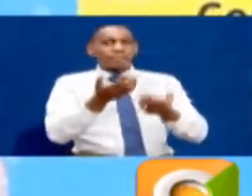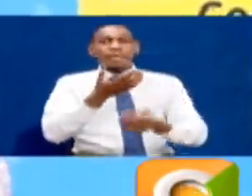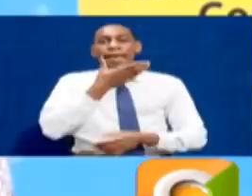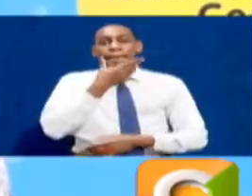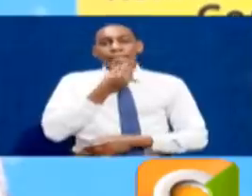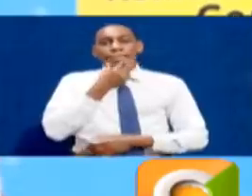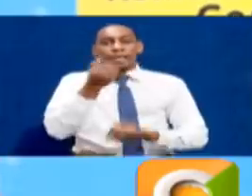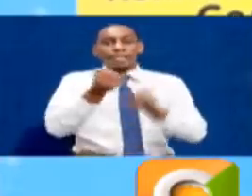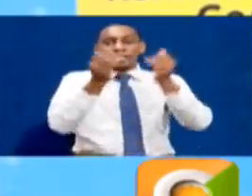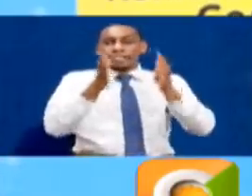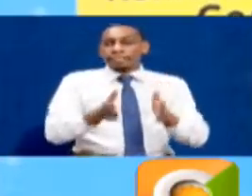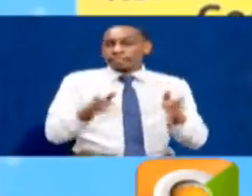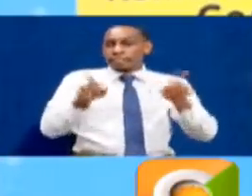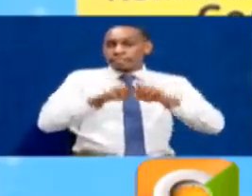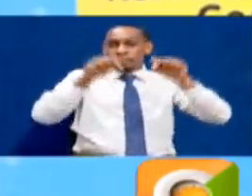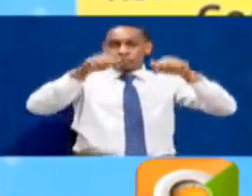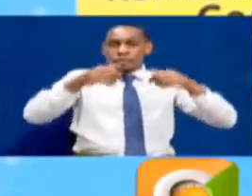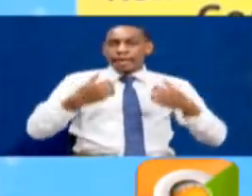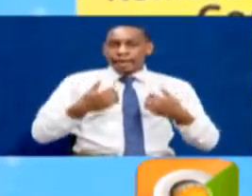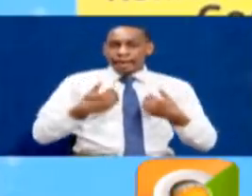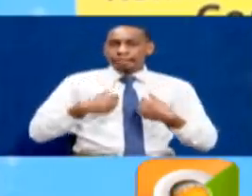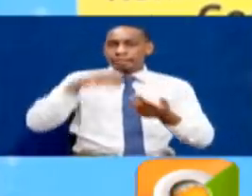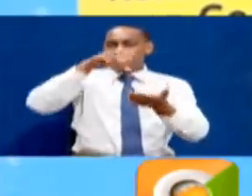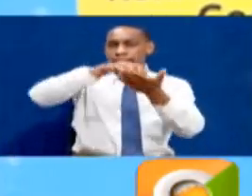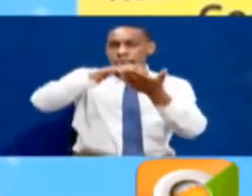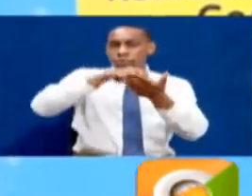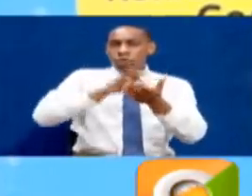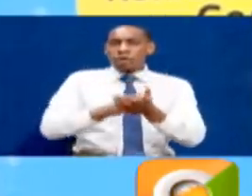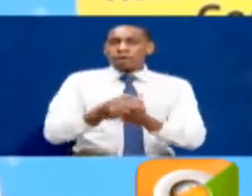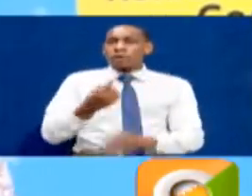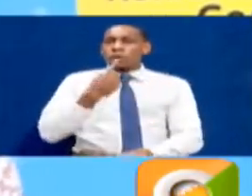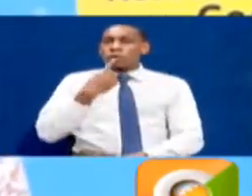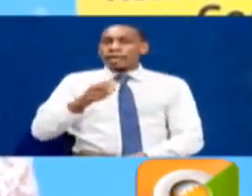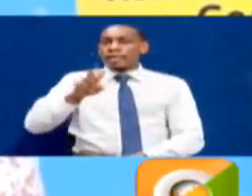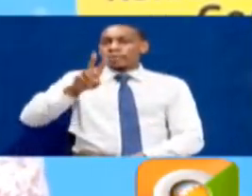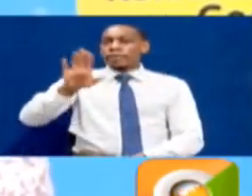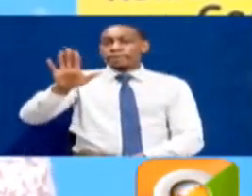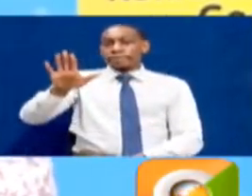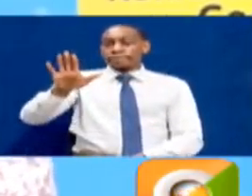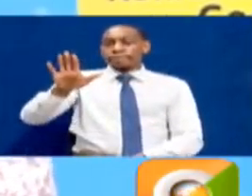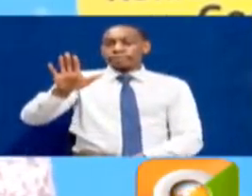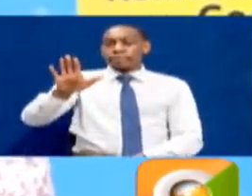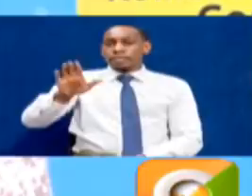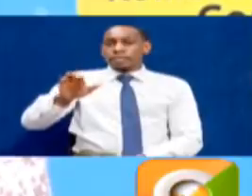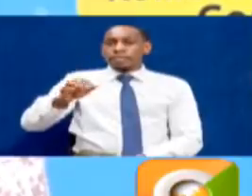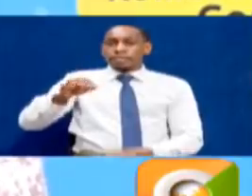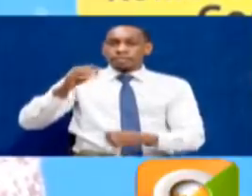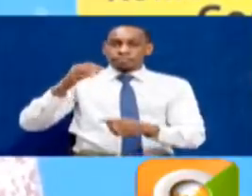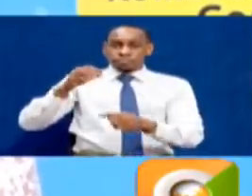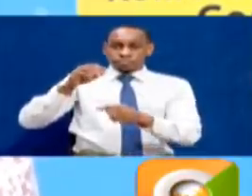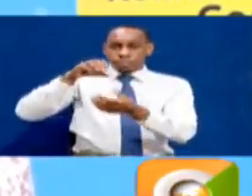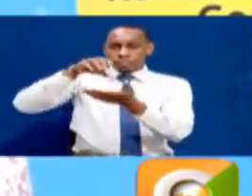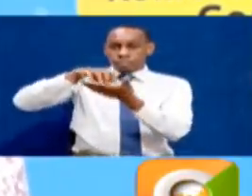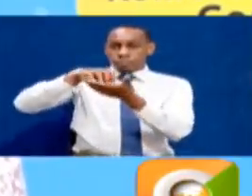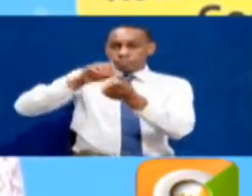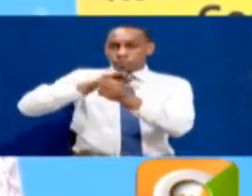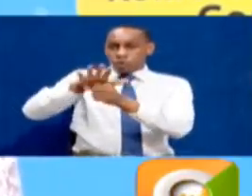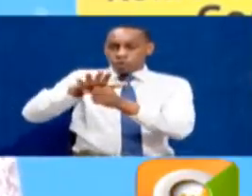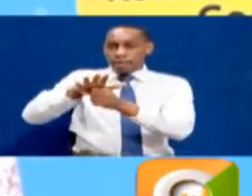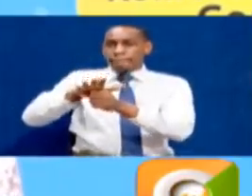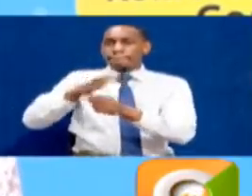male. And therefore, today, we have got a situation where 125 of the positive cases are